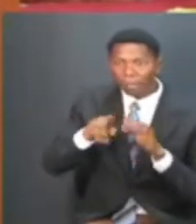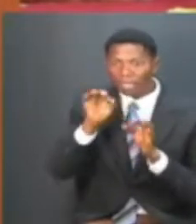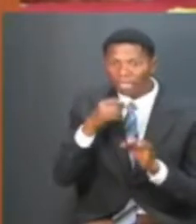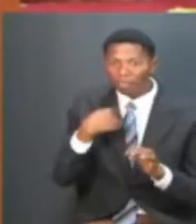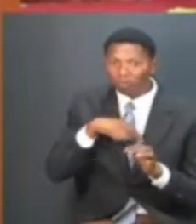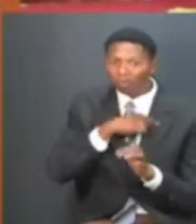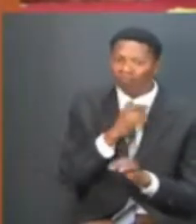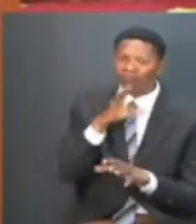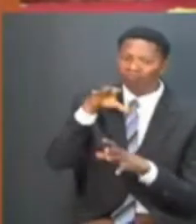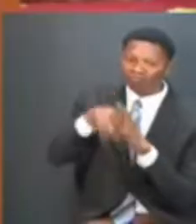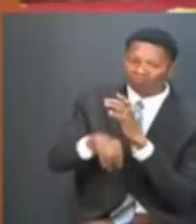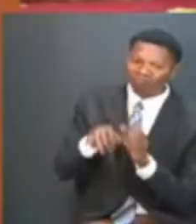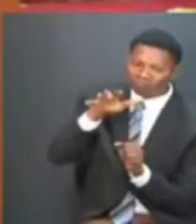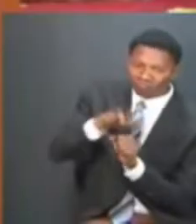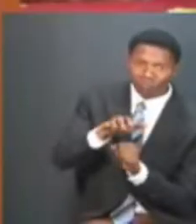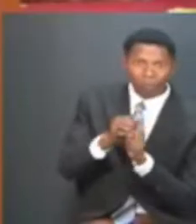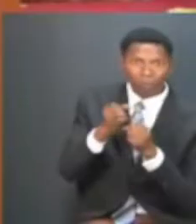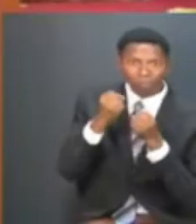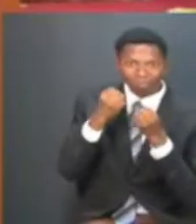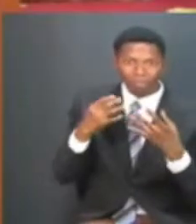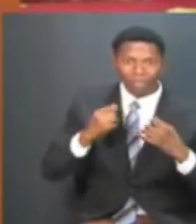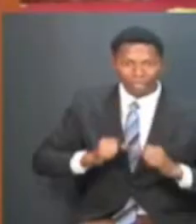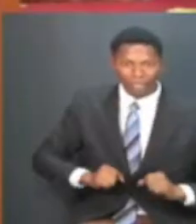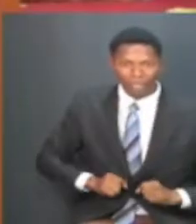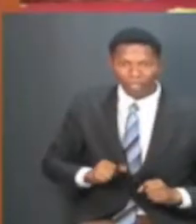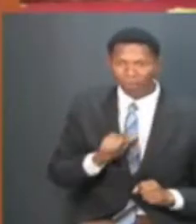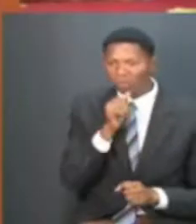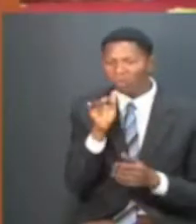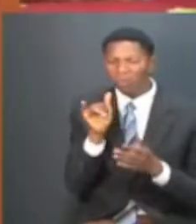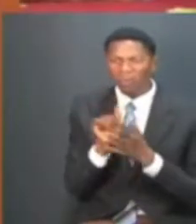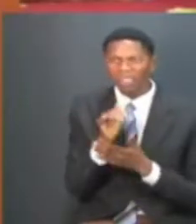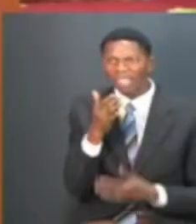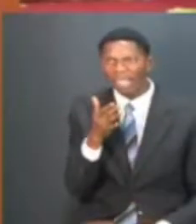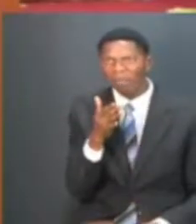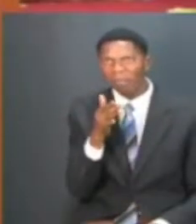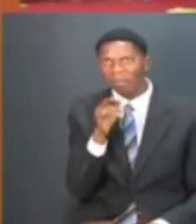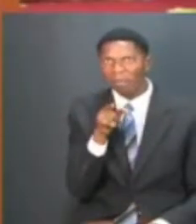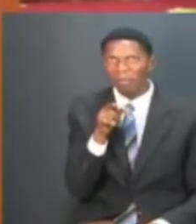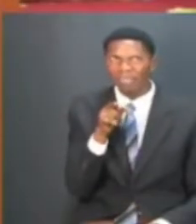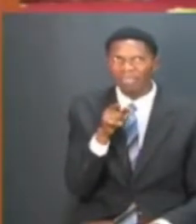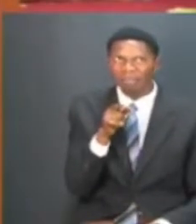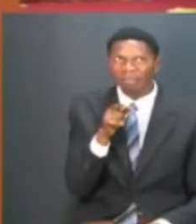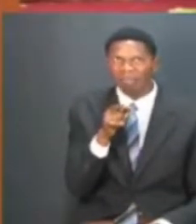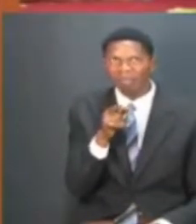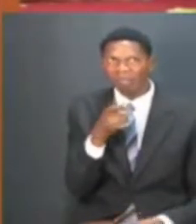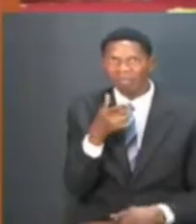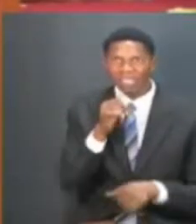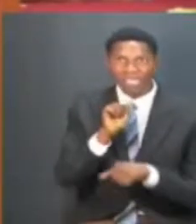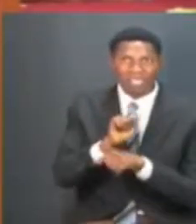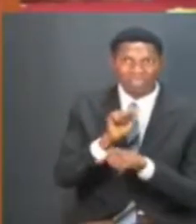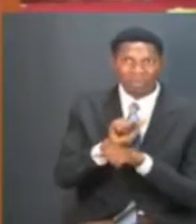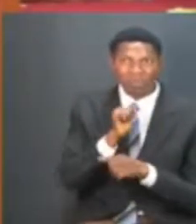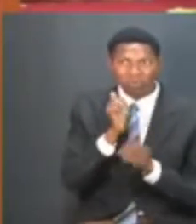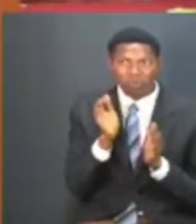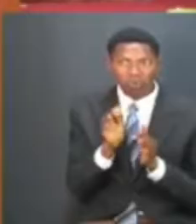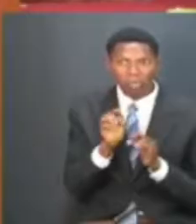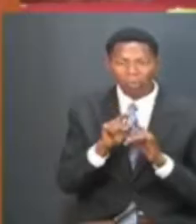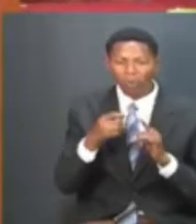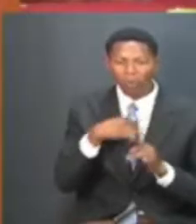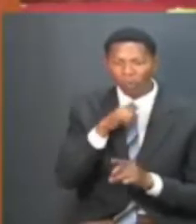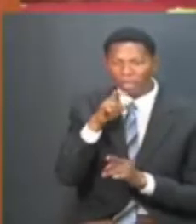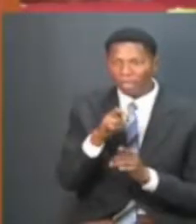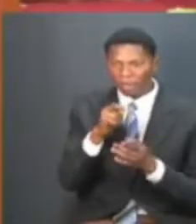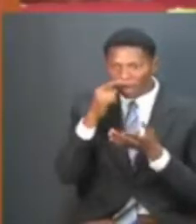subjects, not that their performances are giving us a headache, we need to look at it critically so that